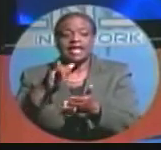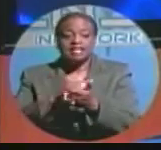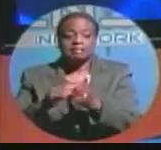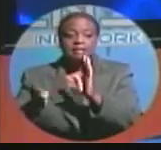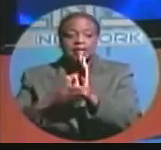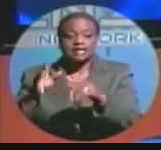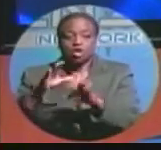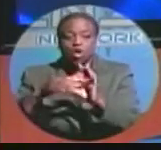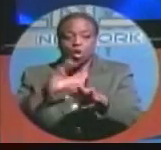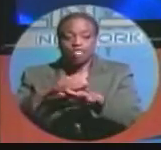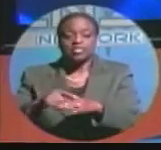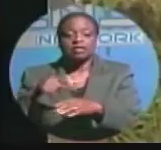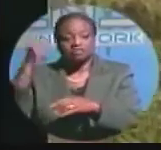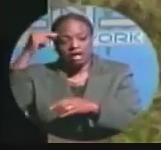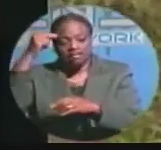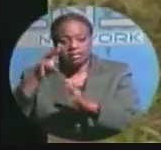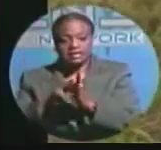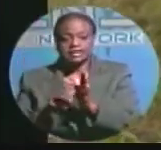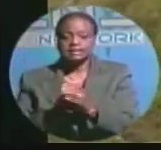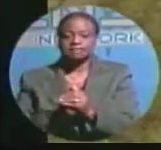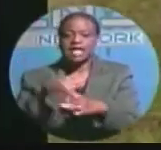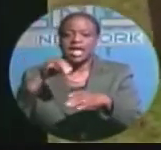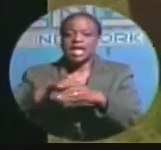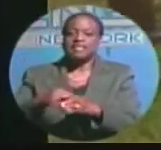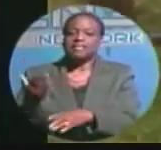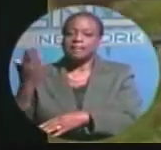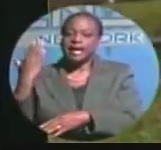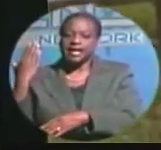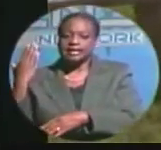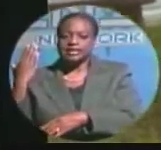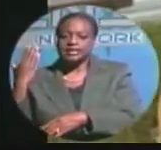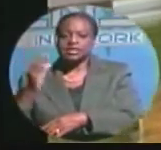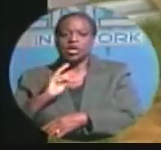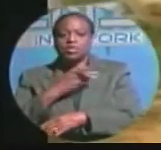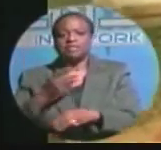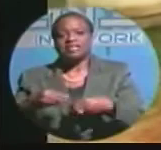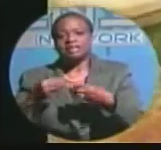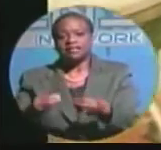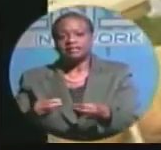government. In the past,